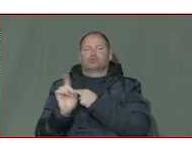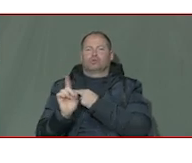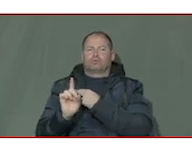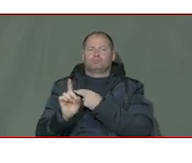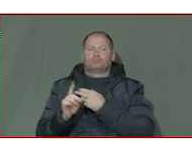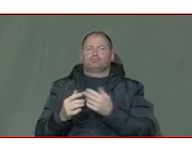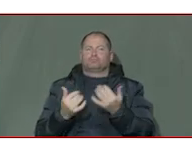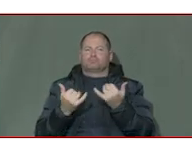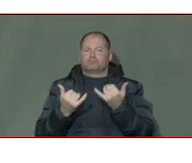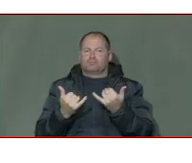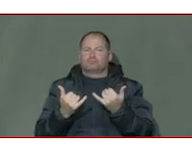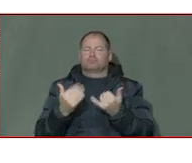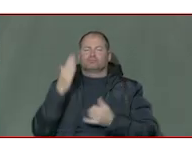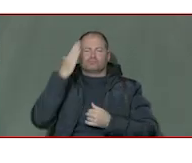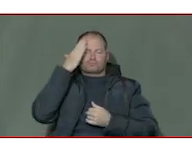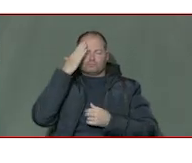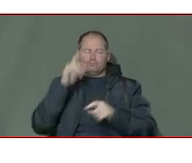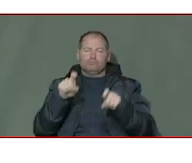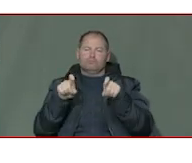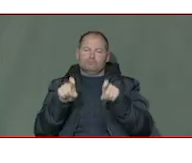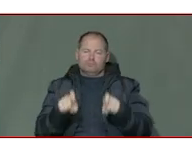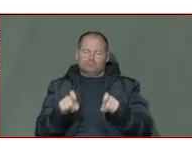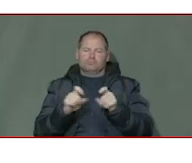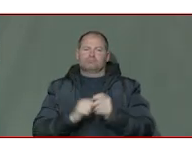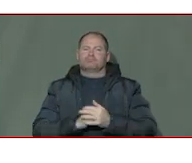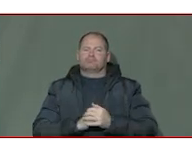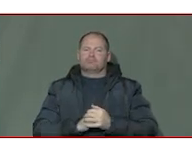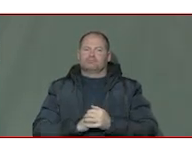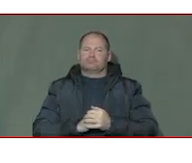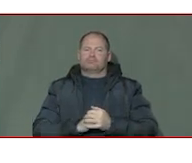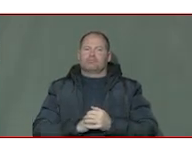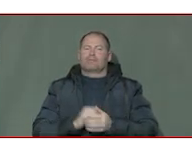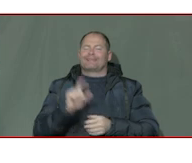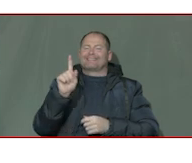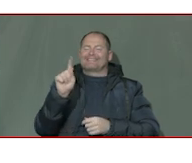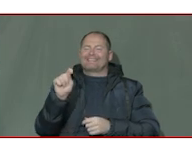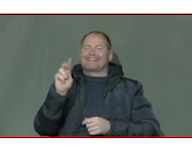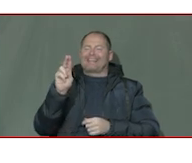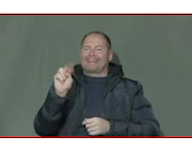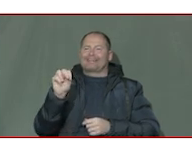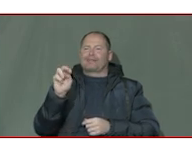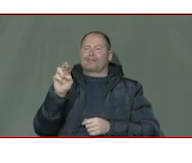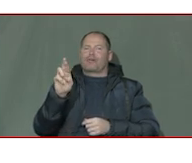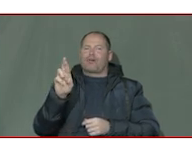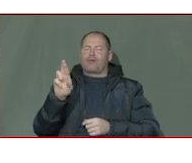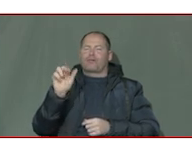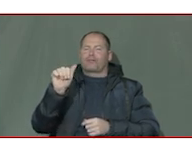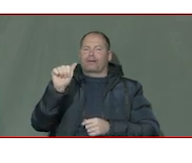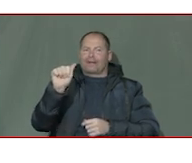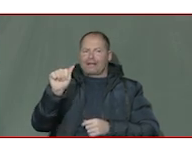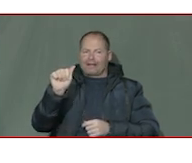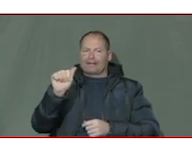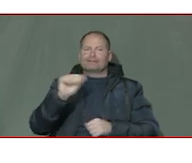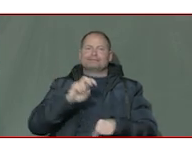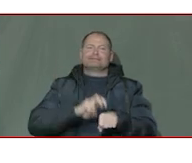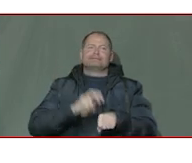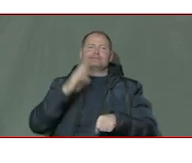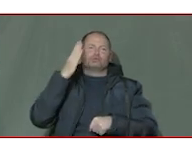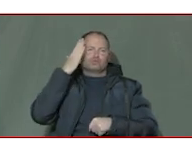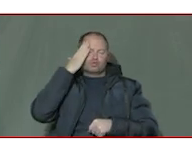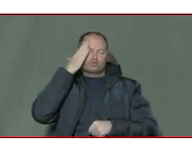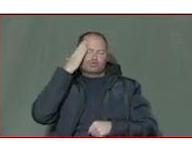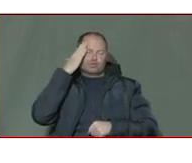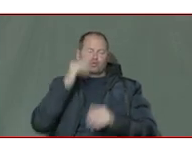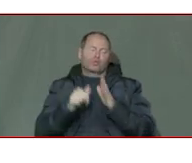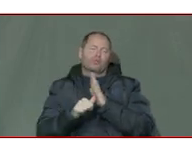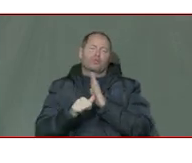synthesis, and also the role of tRNA in protein synthesis.